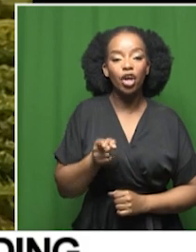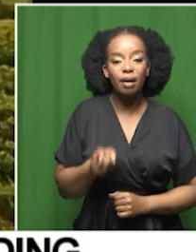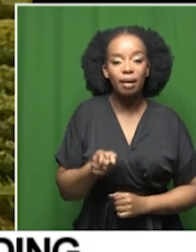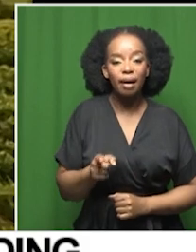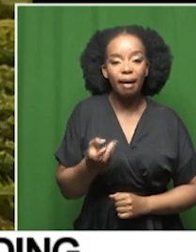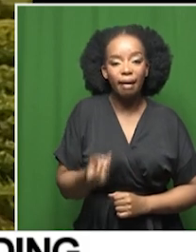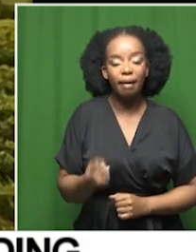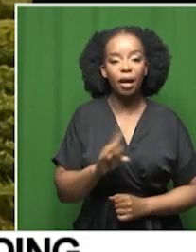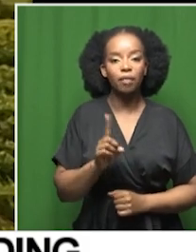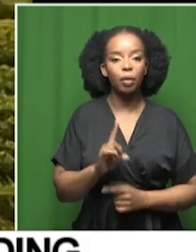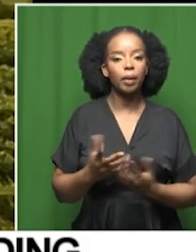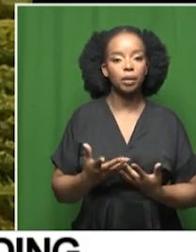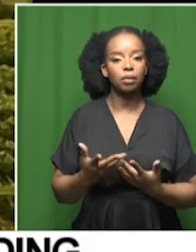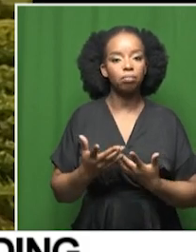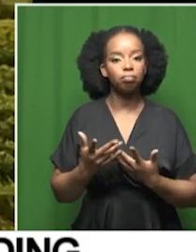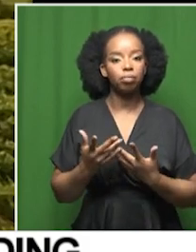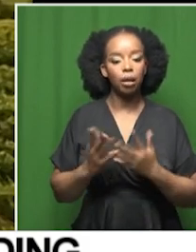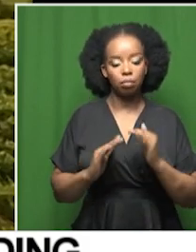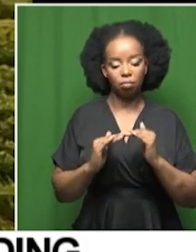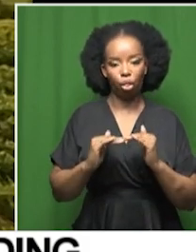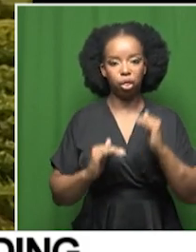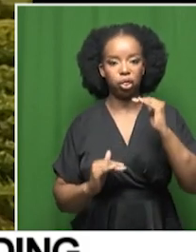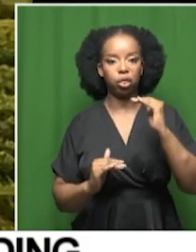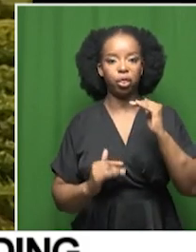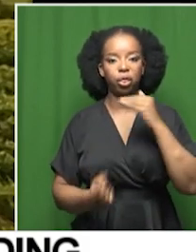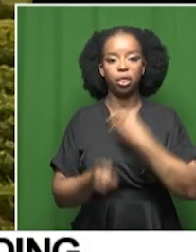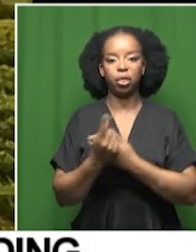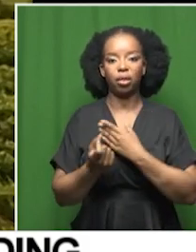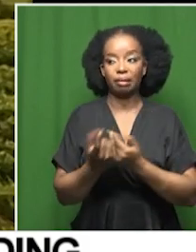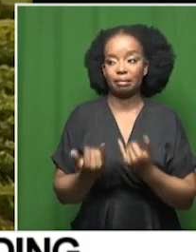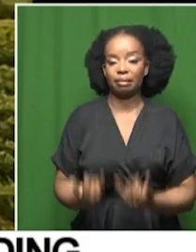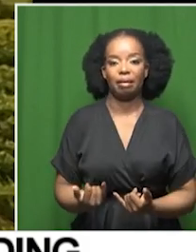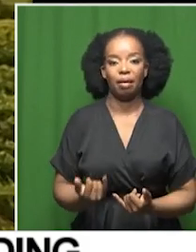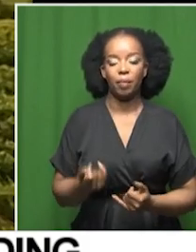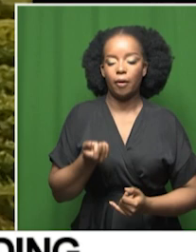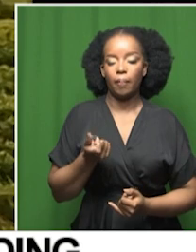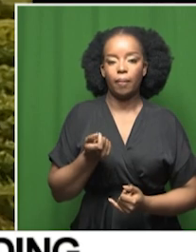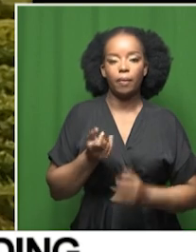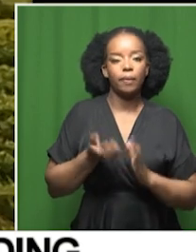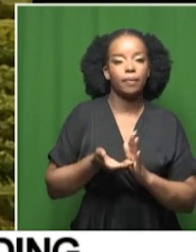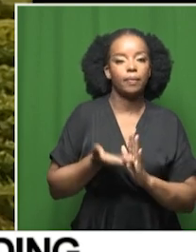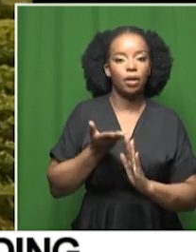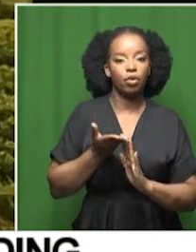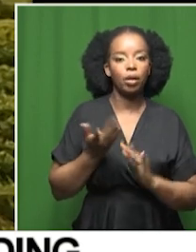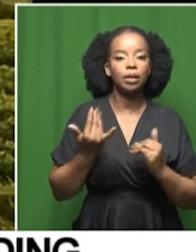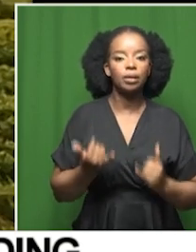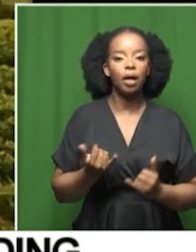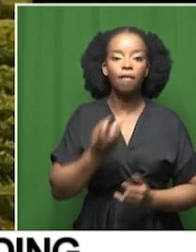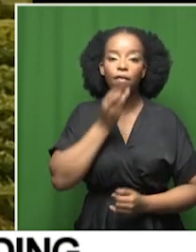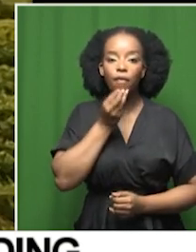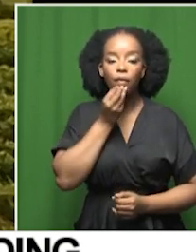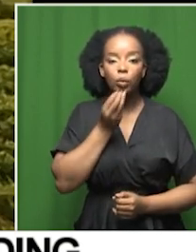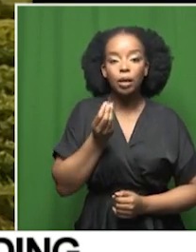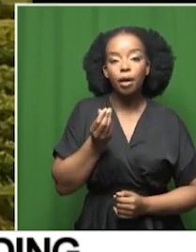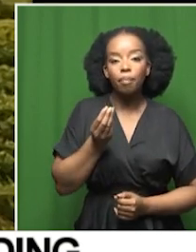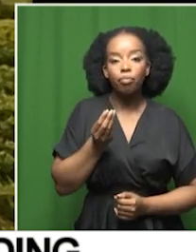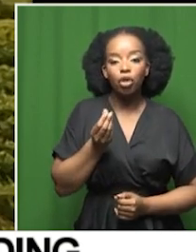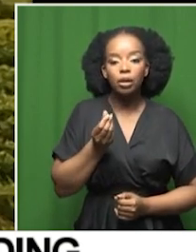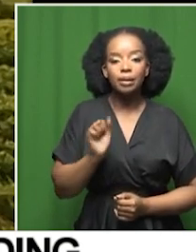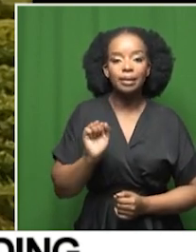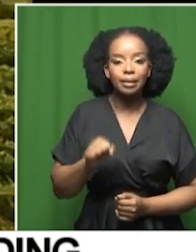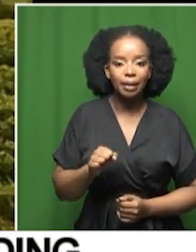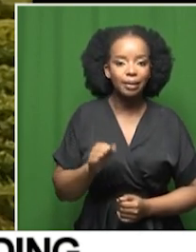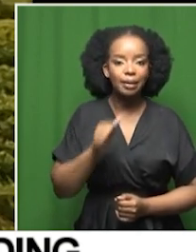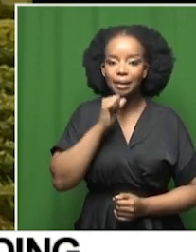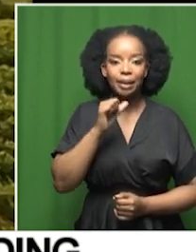where you have inequality to the extent that we have, slight increases in the food price, even if it doesn't meet international, even if